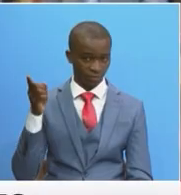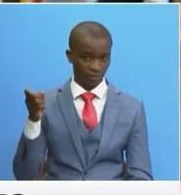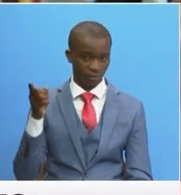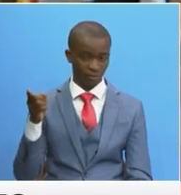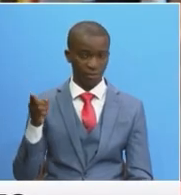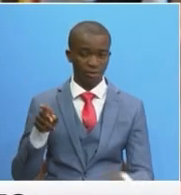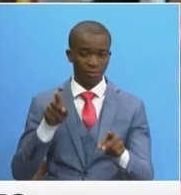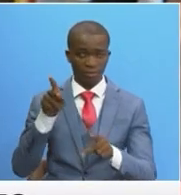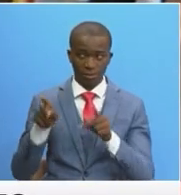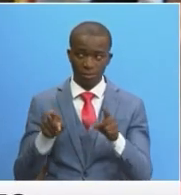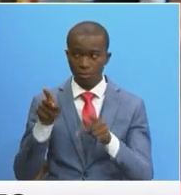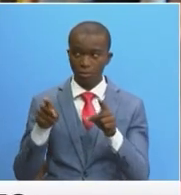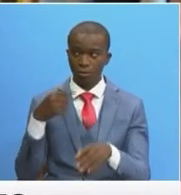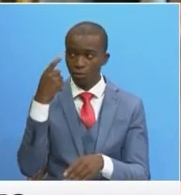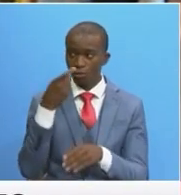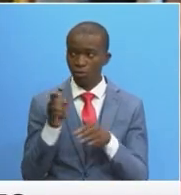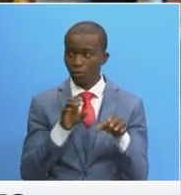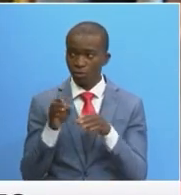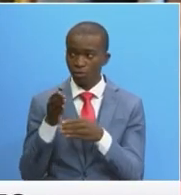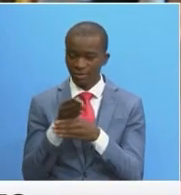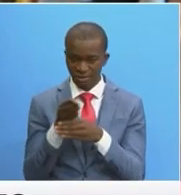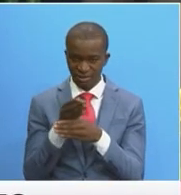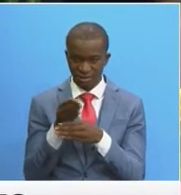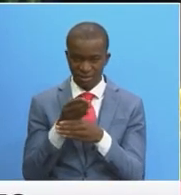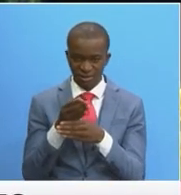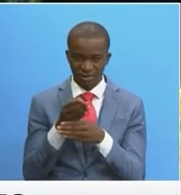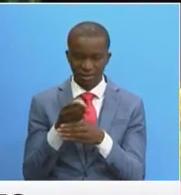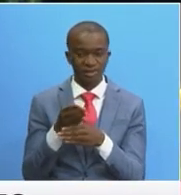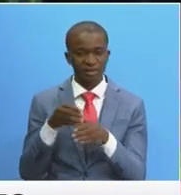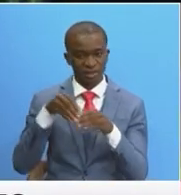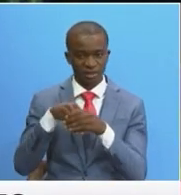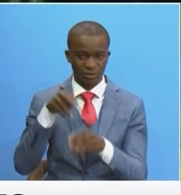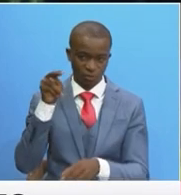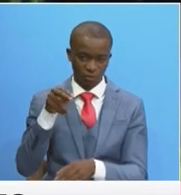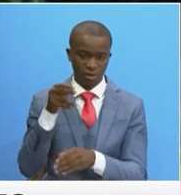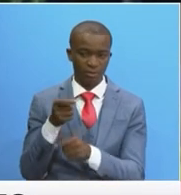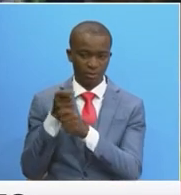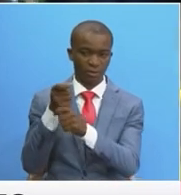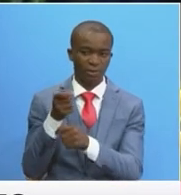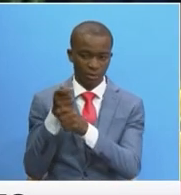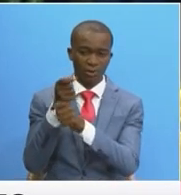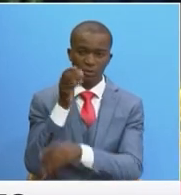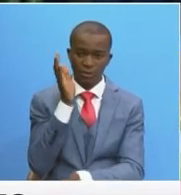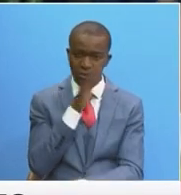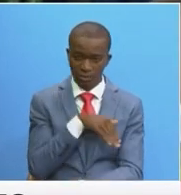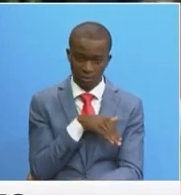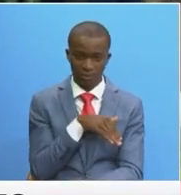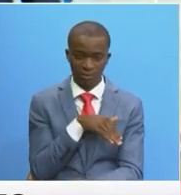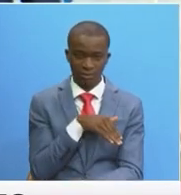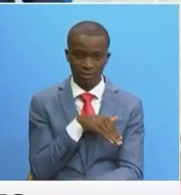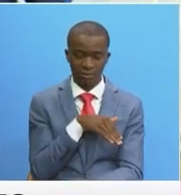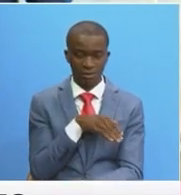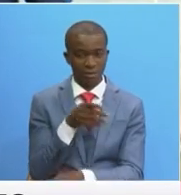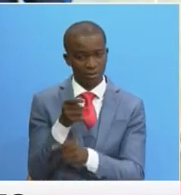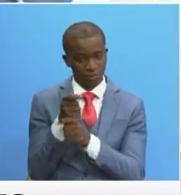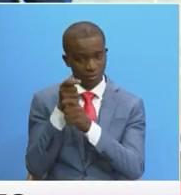night gala held in Ndola by the Ndola and District Chamber of Commerce and Industry on the Copper Belt Province. During the